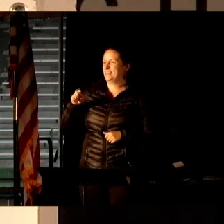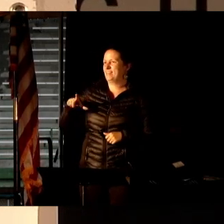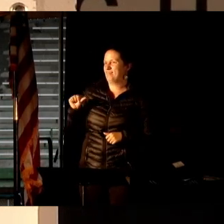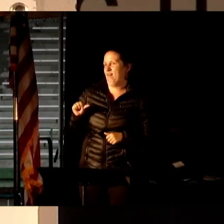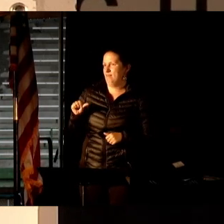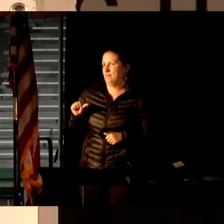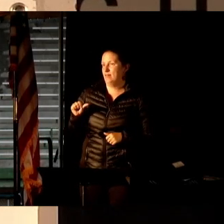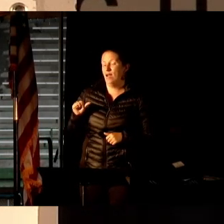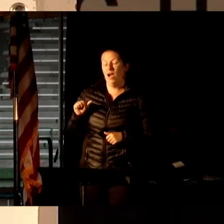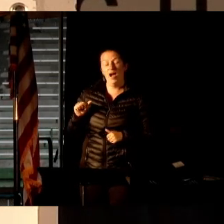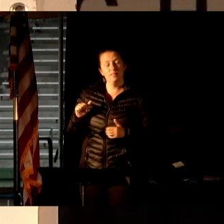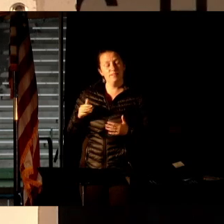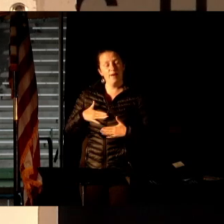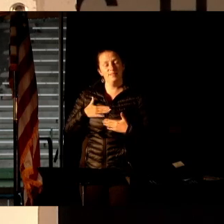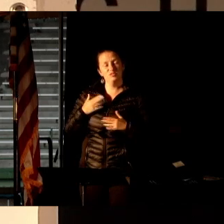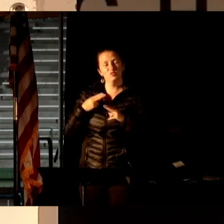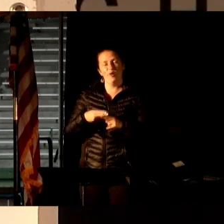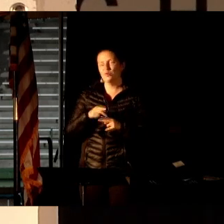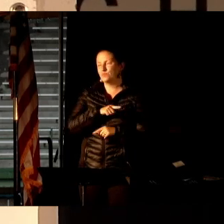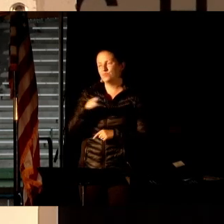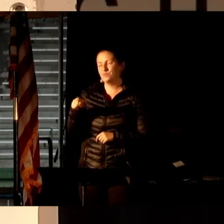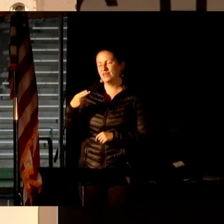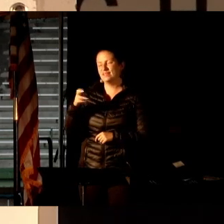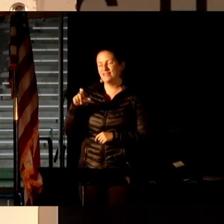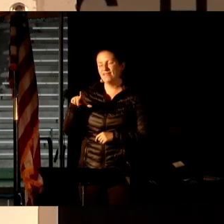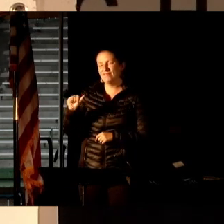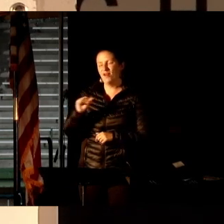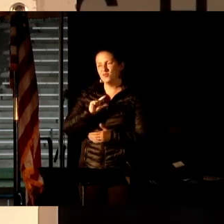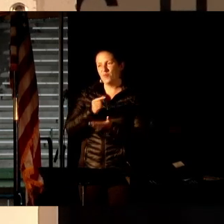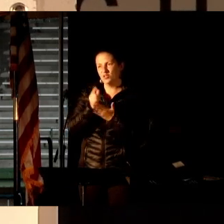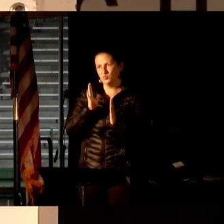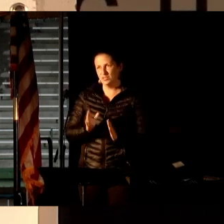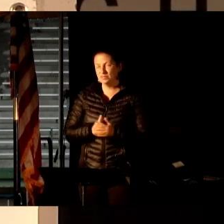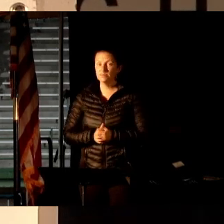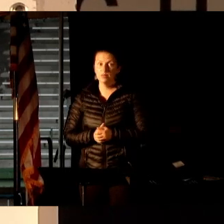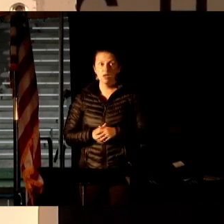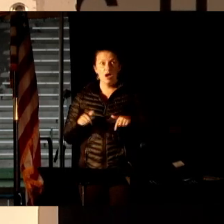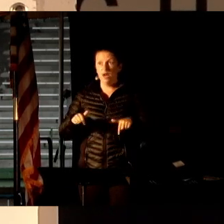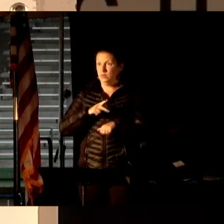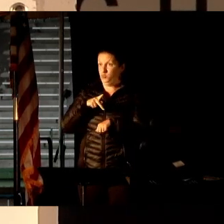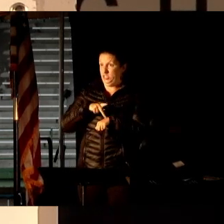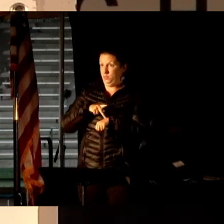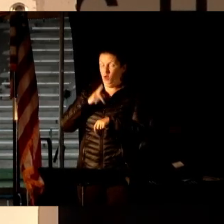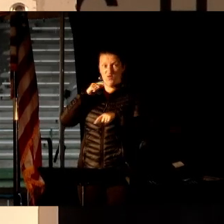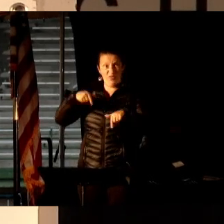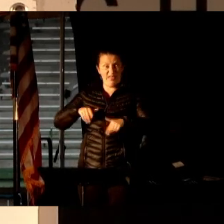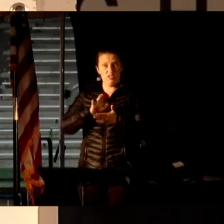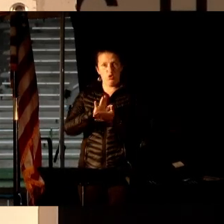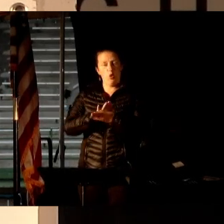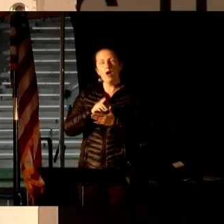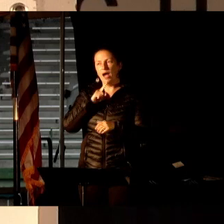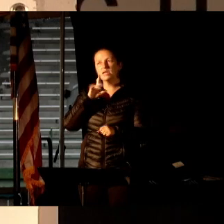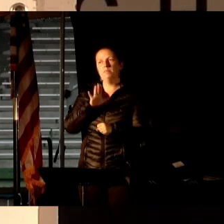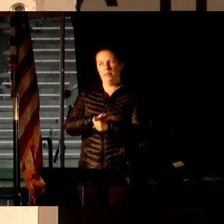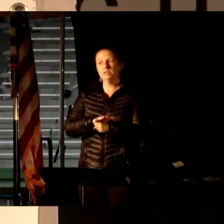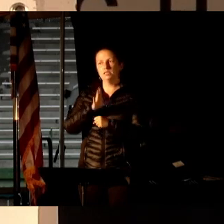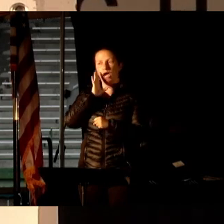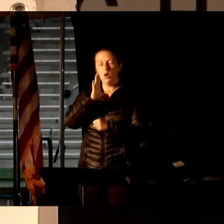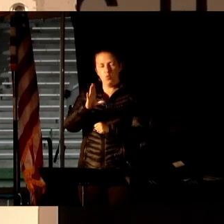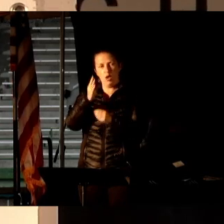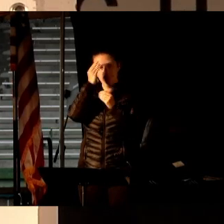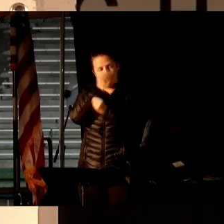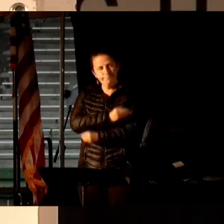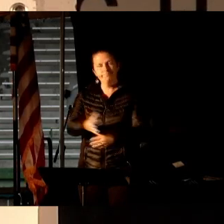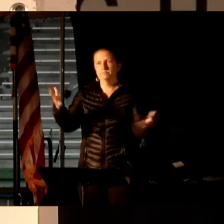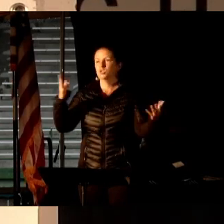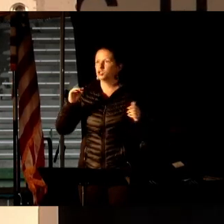One last thing. As the principal of this school, I made a commitment to share this important message with every graduate that leaves our school